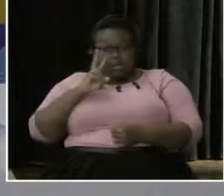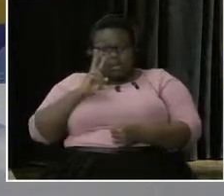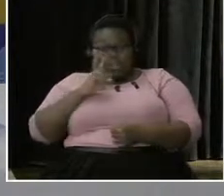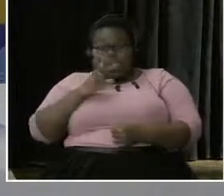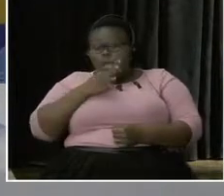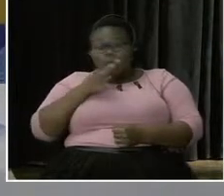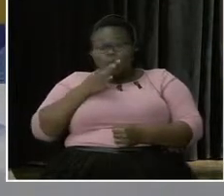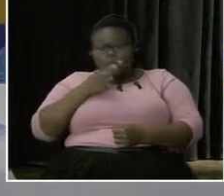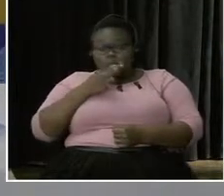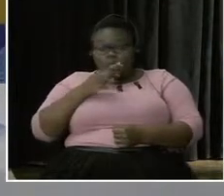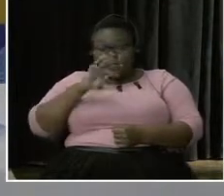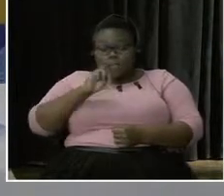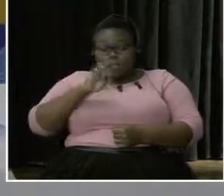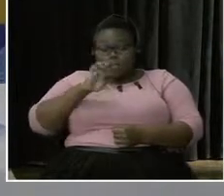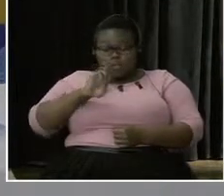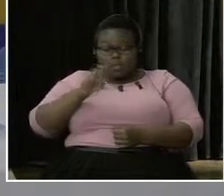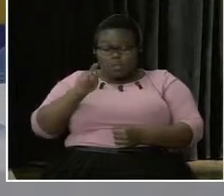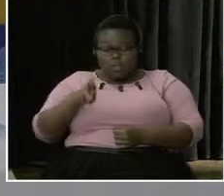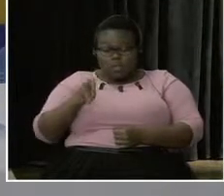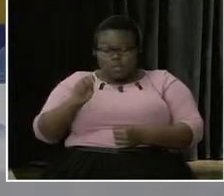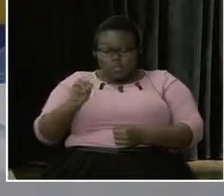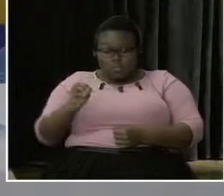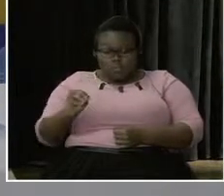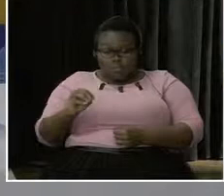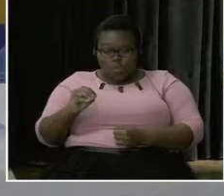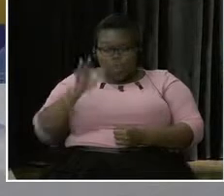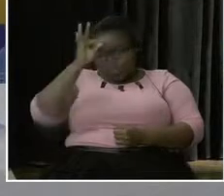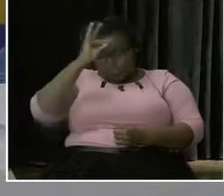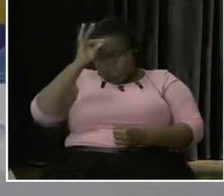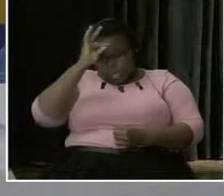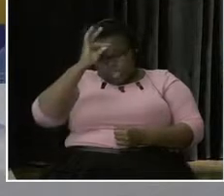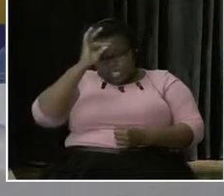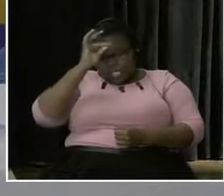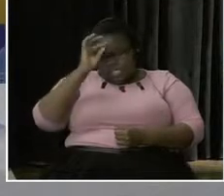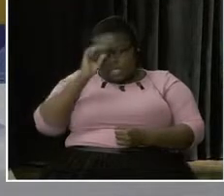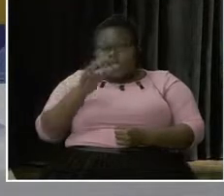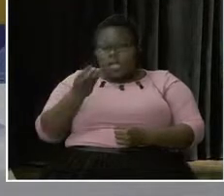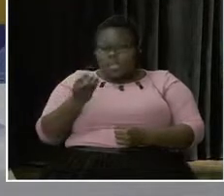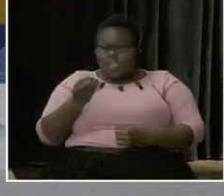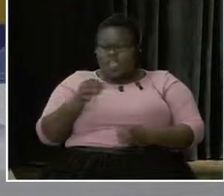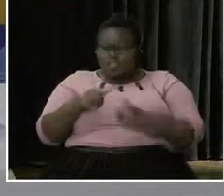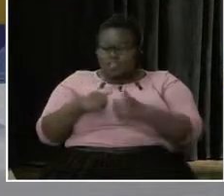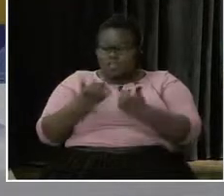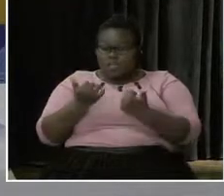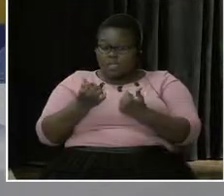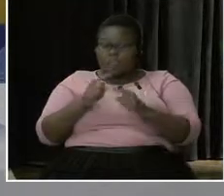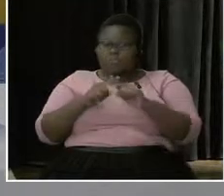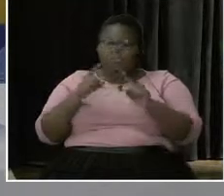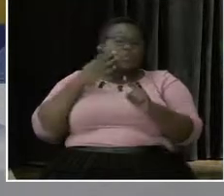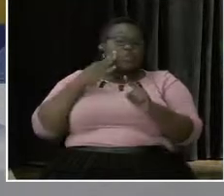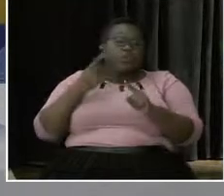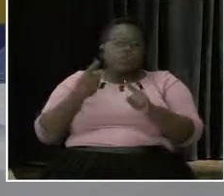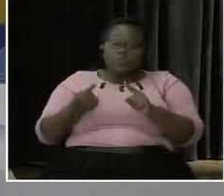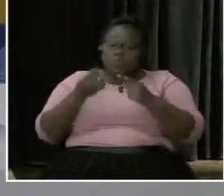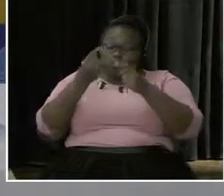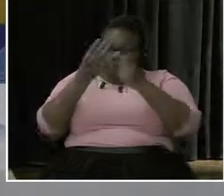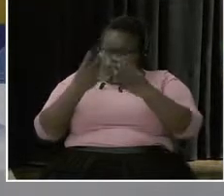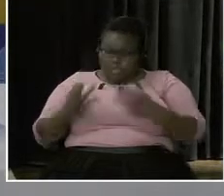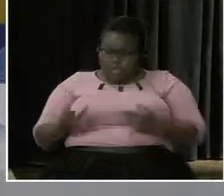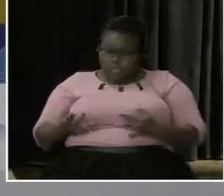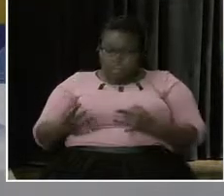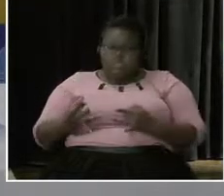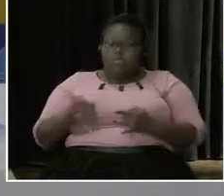at Metropolis we have a shortfall, and when we do the budget, they will pass the budget and making sure that a lot